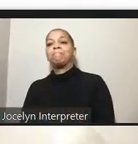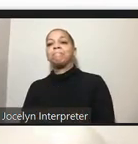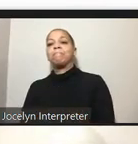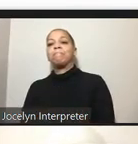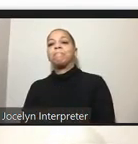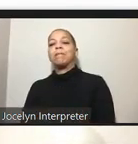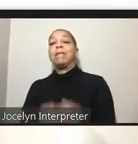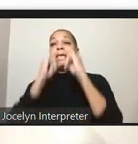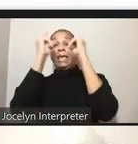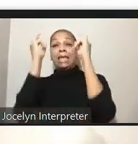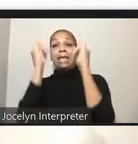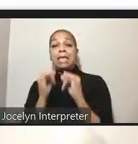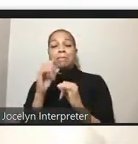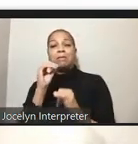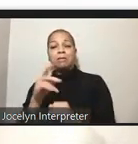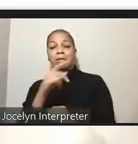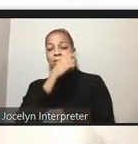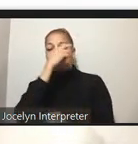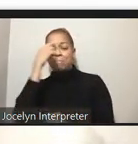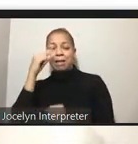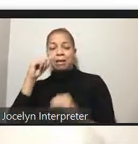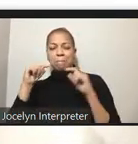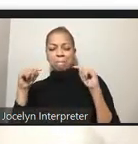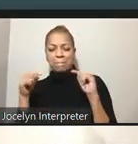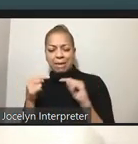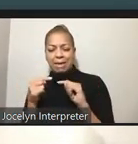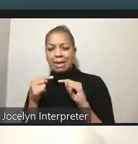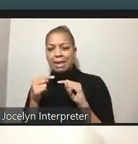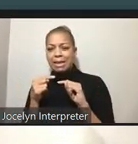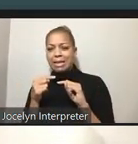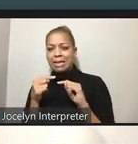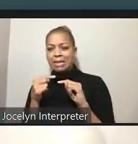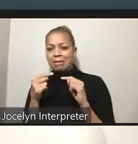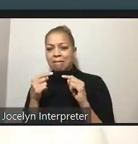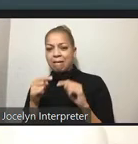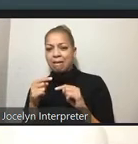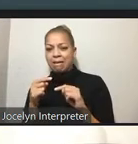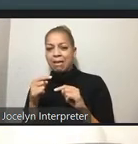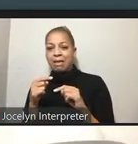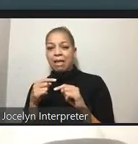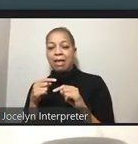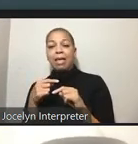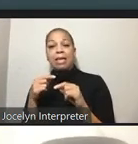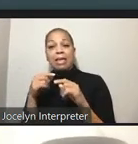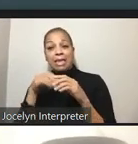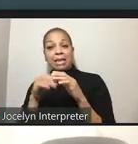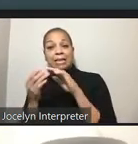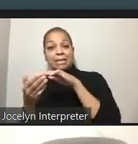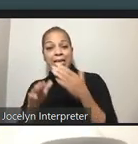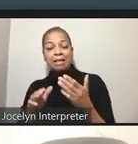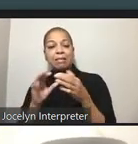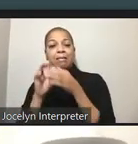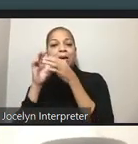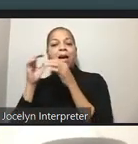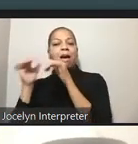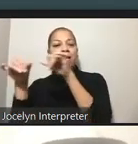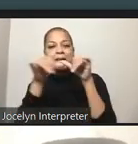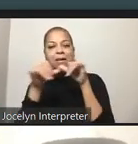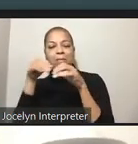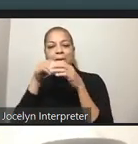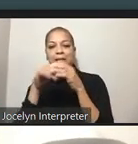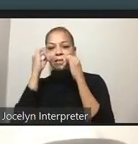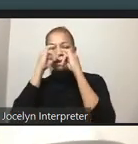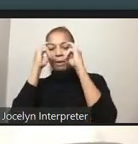Images of Black pain, wounding, and death are common in the American imaginary and have